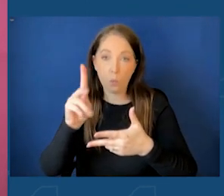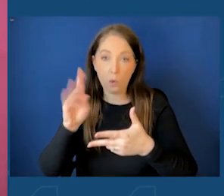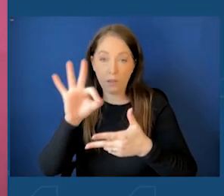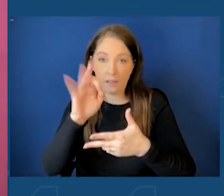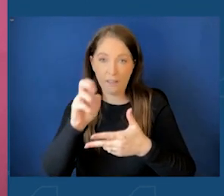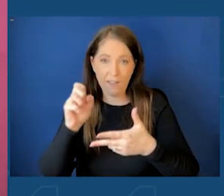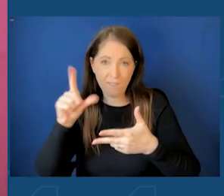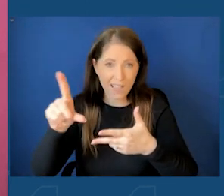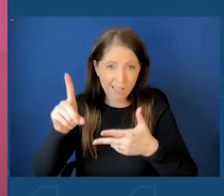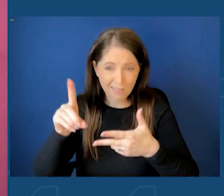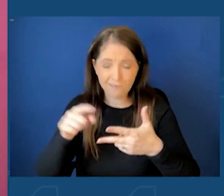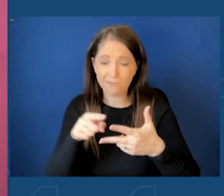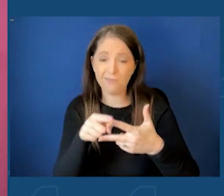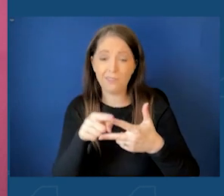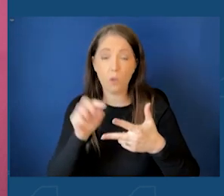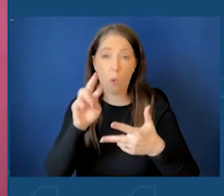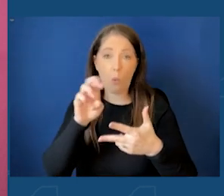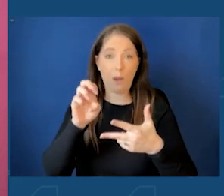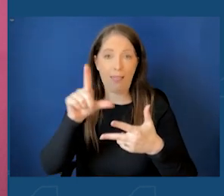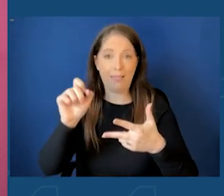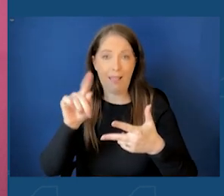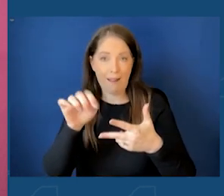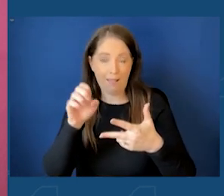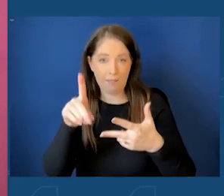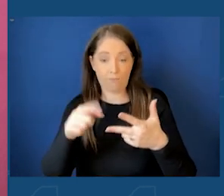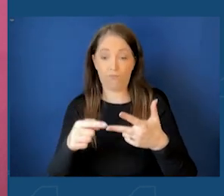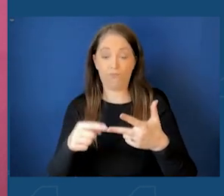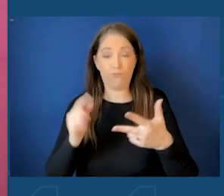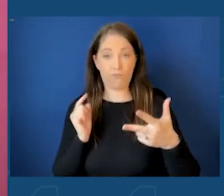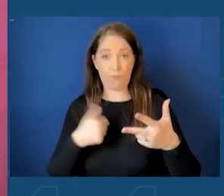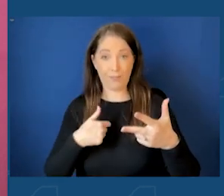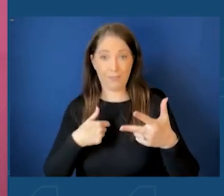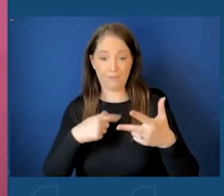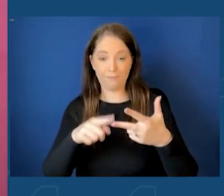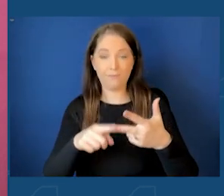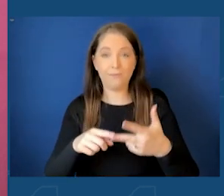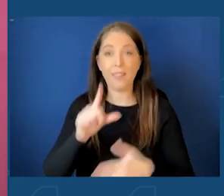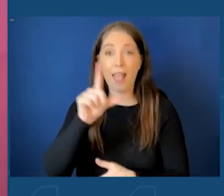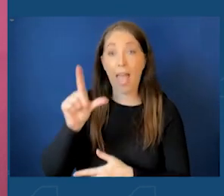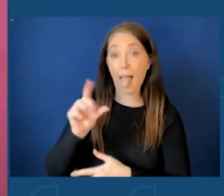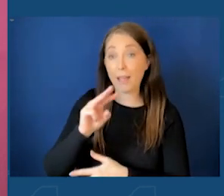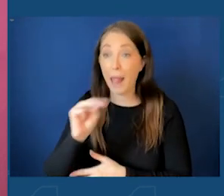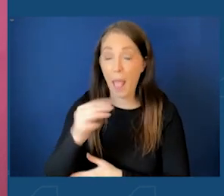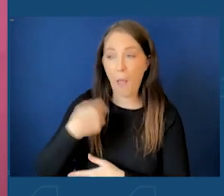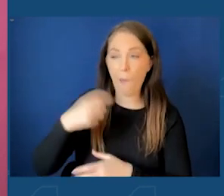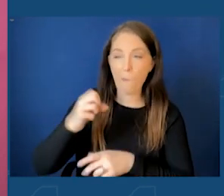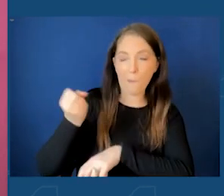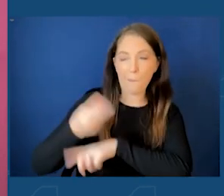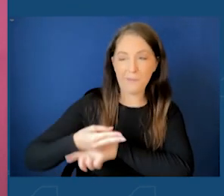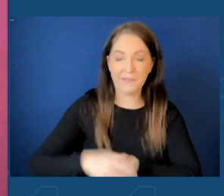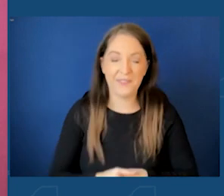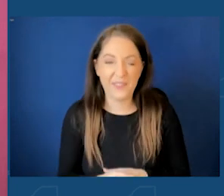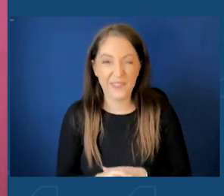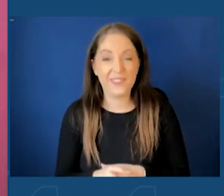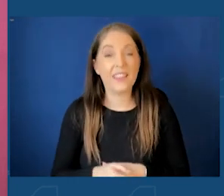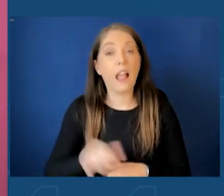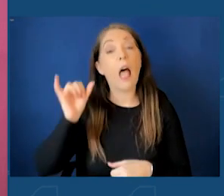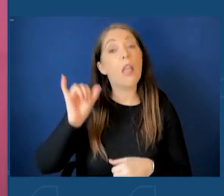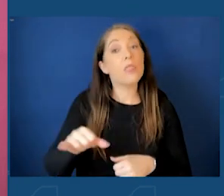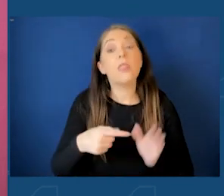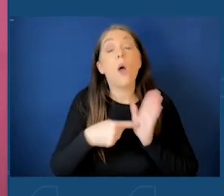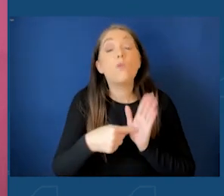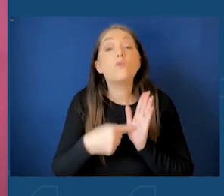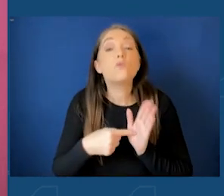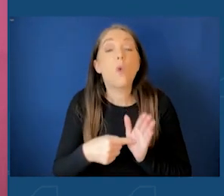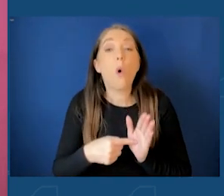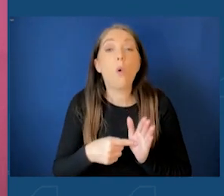company, and Related. L&M, I guess we beat you that year, but, and that's a testament to the belief